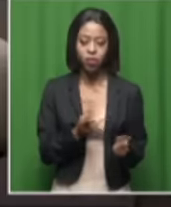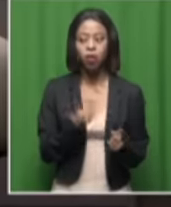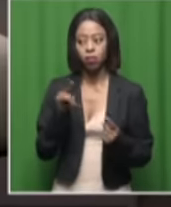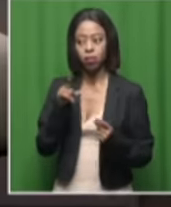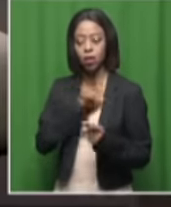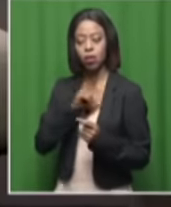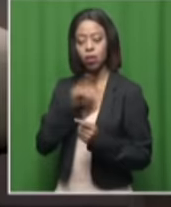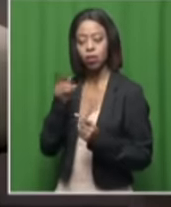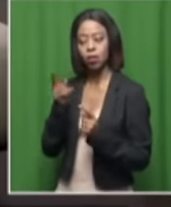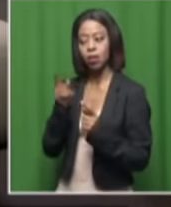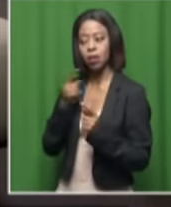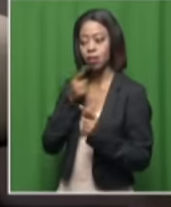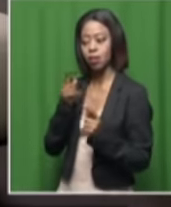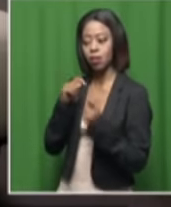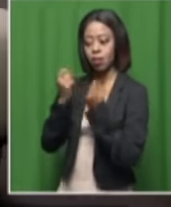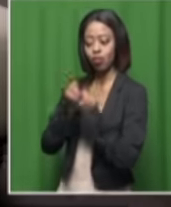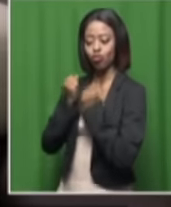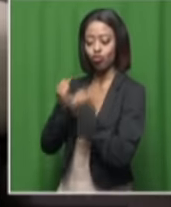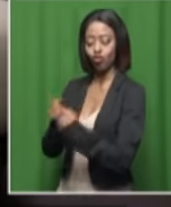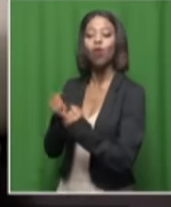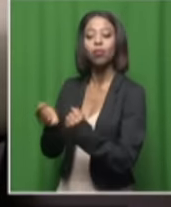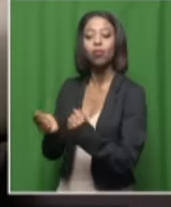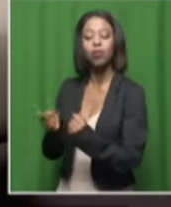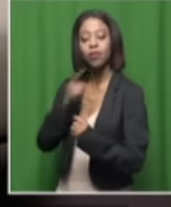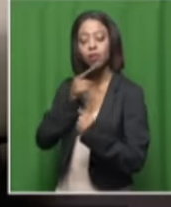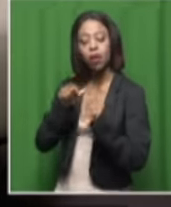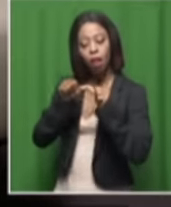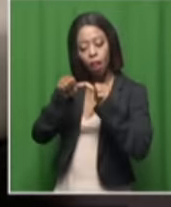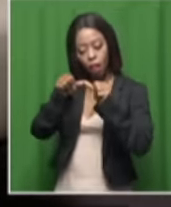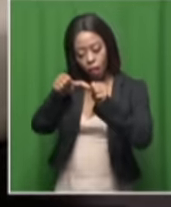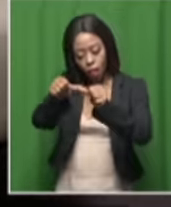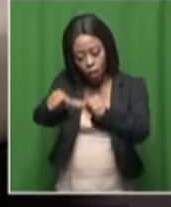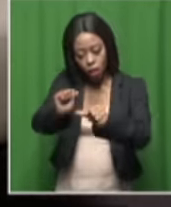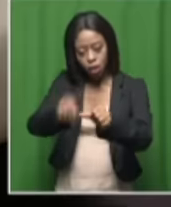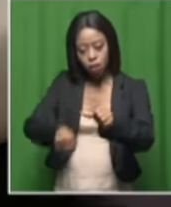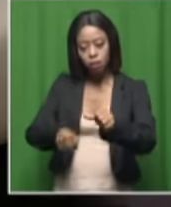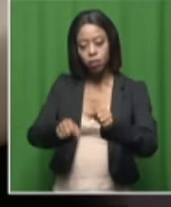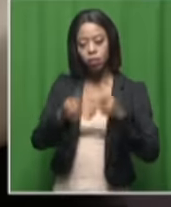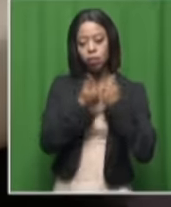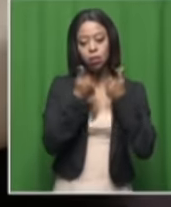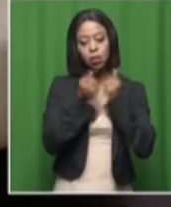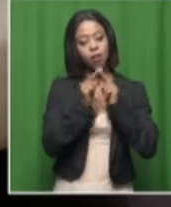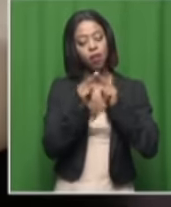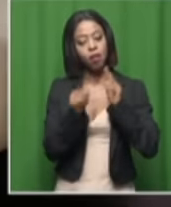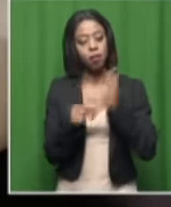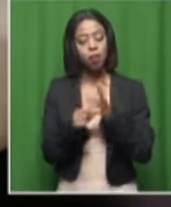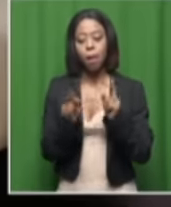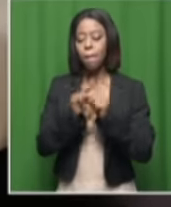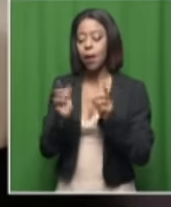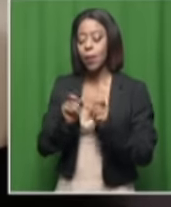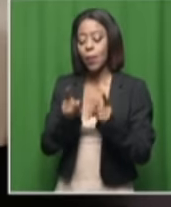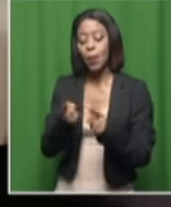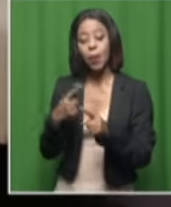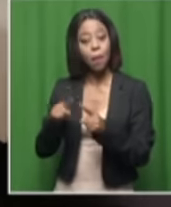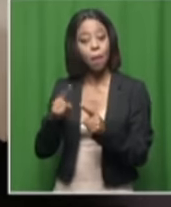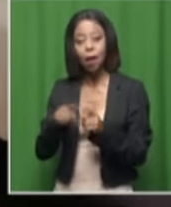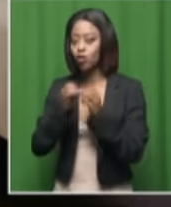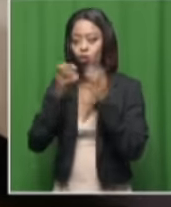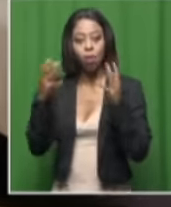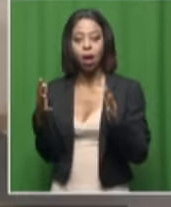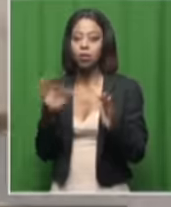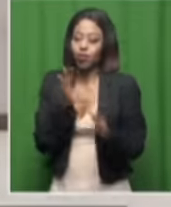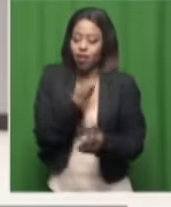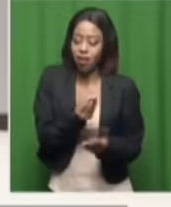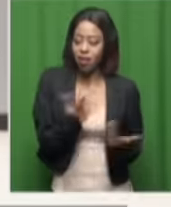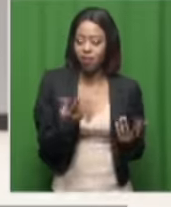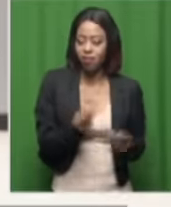team. When we speak about consistency, obviously in the league is the most important thing. We didn't have the opportunity to play so much, or at